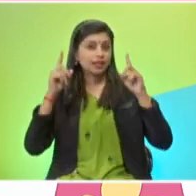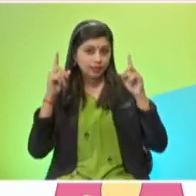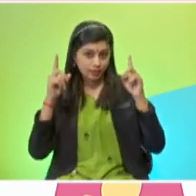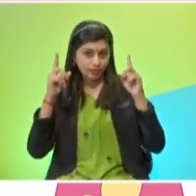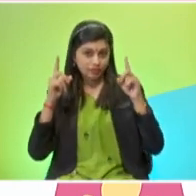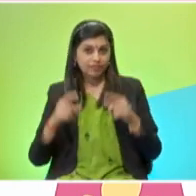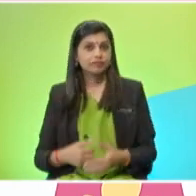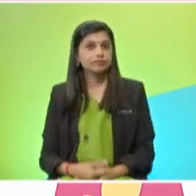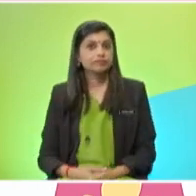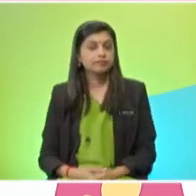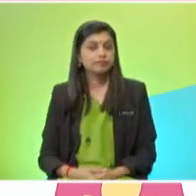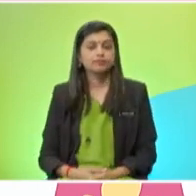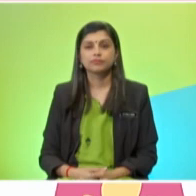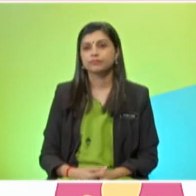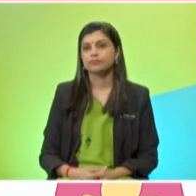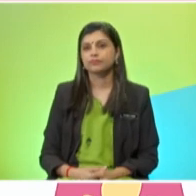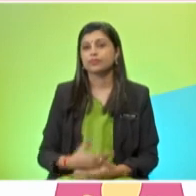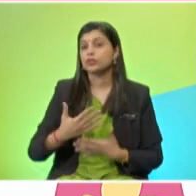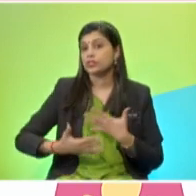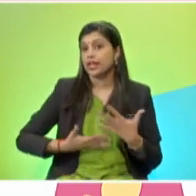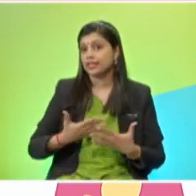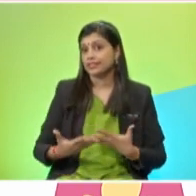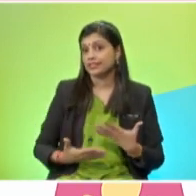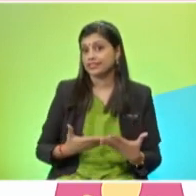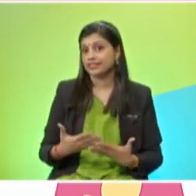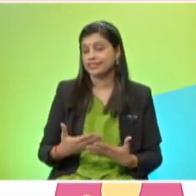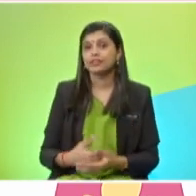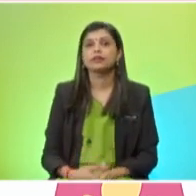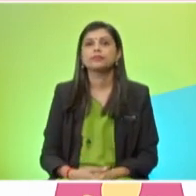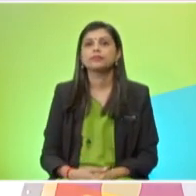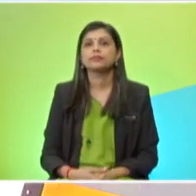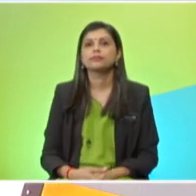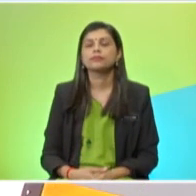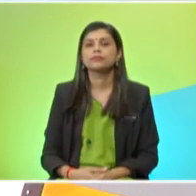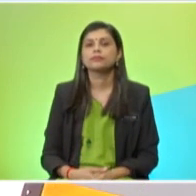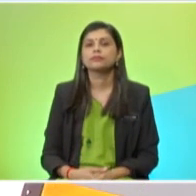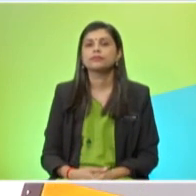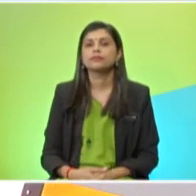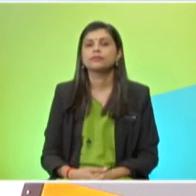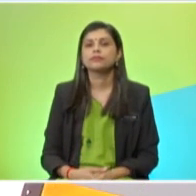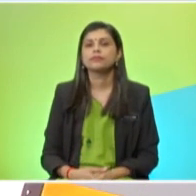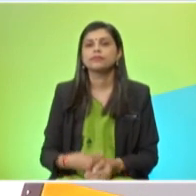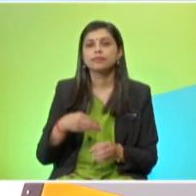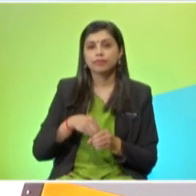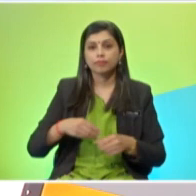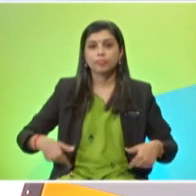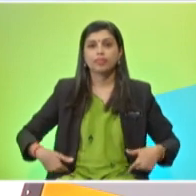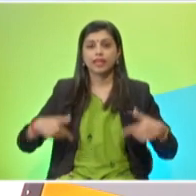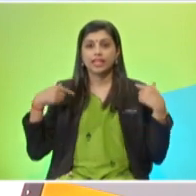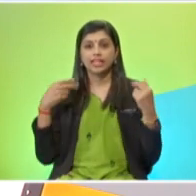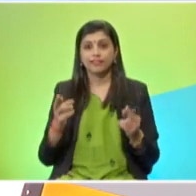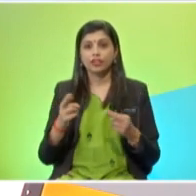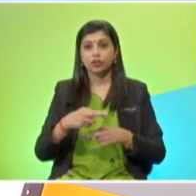food. It smells great. Yeah. Okay. In the living room, you can watch